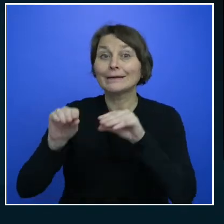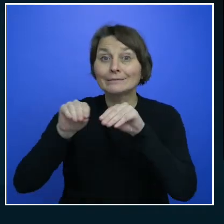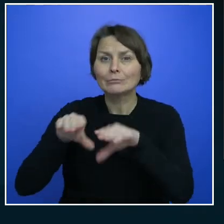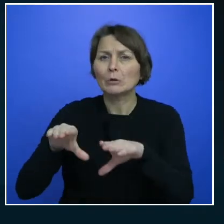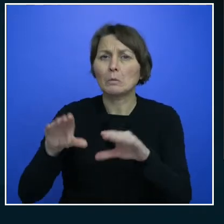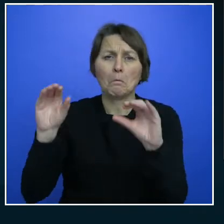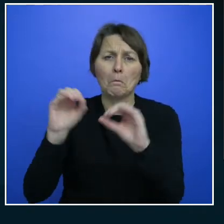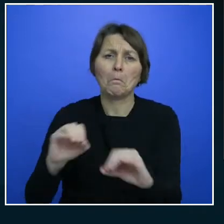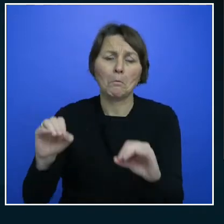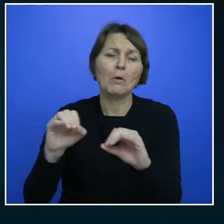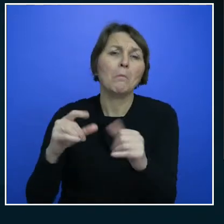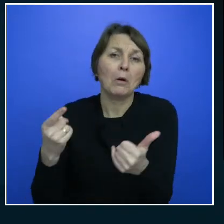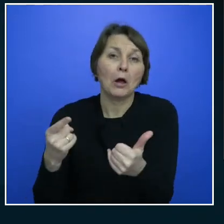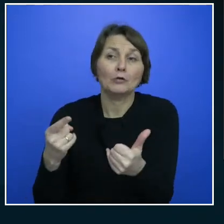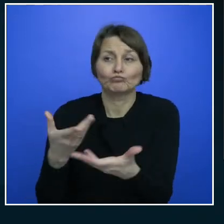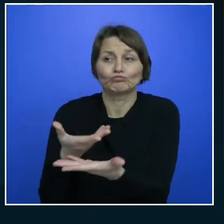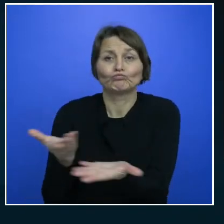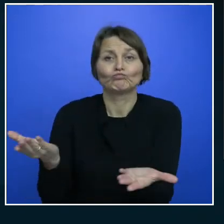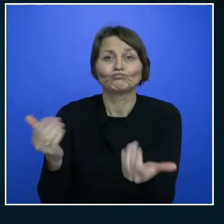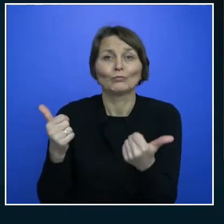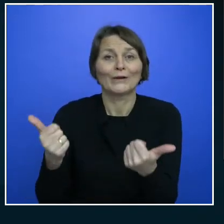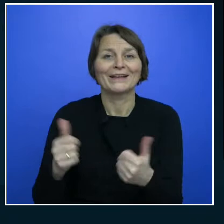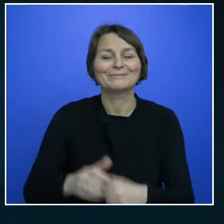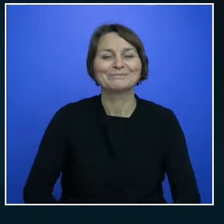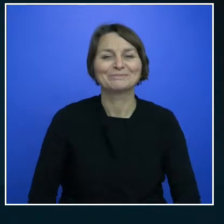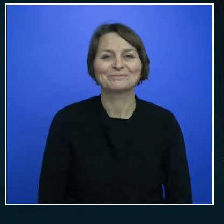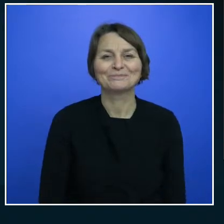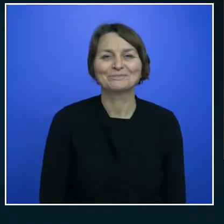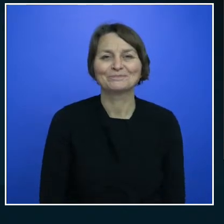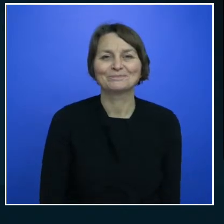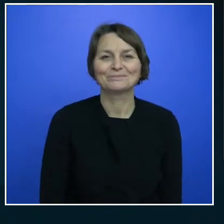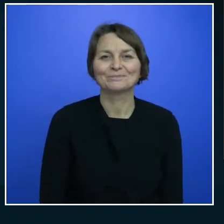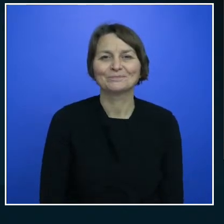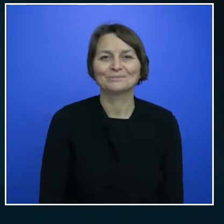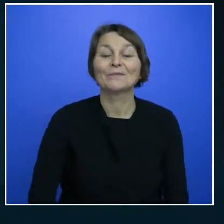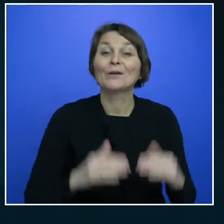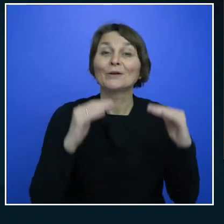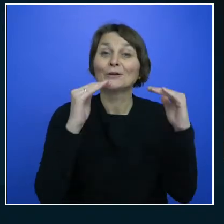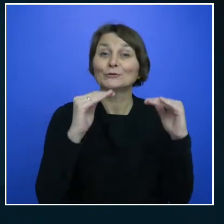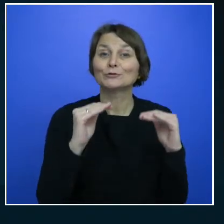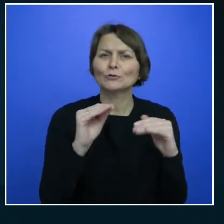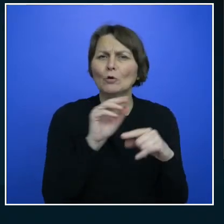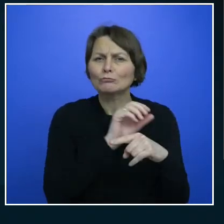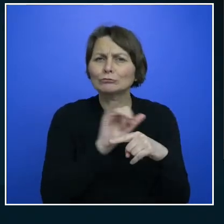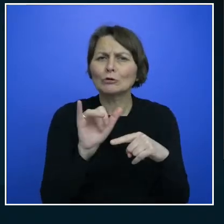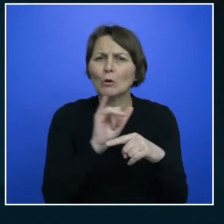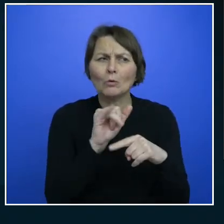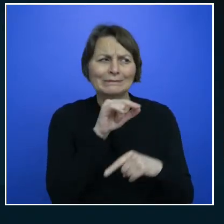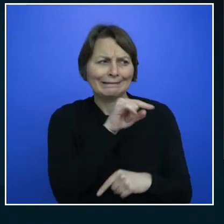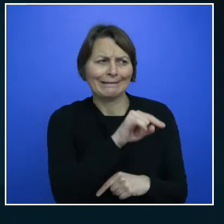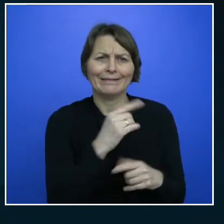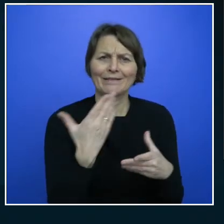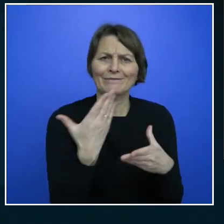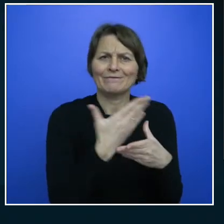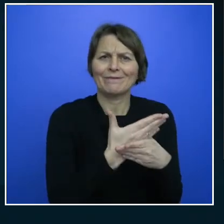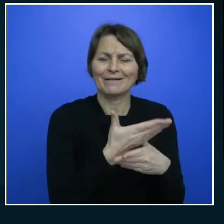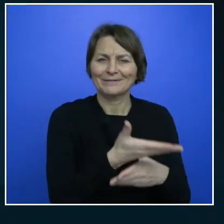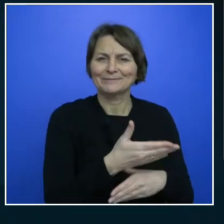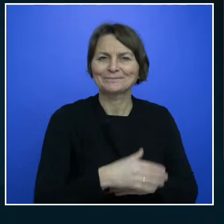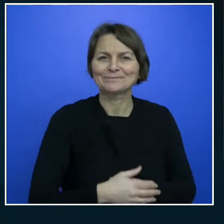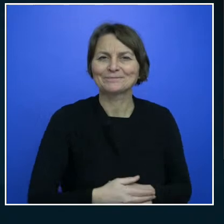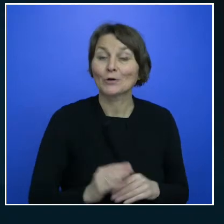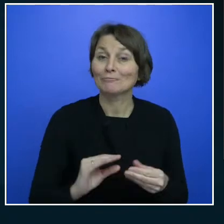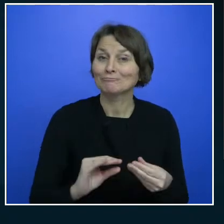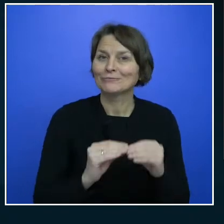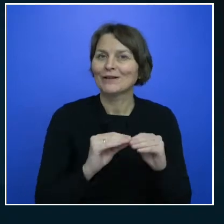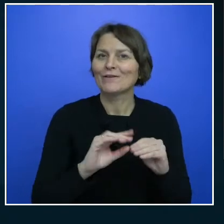with. So let's go ahead and enter some code inside this main Bicep file. And let's create our first